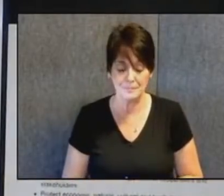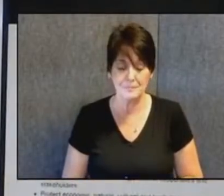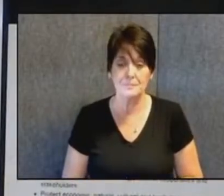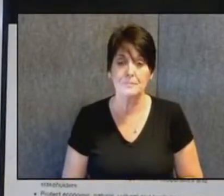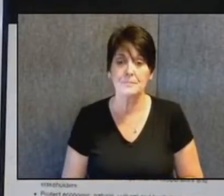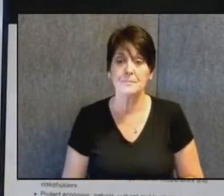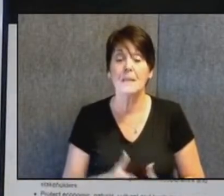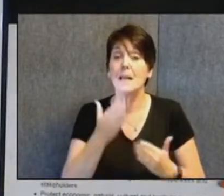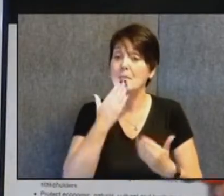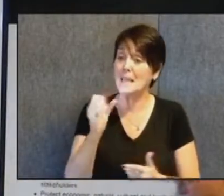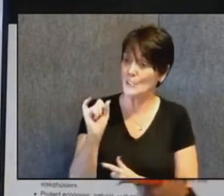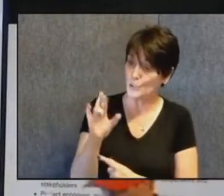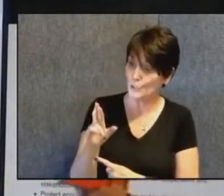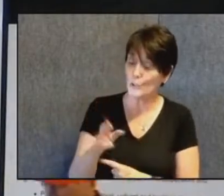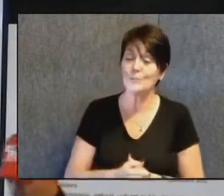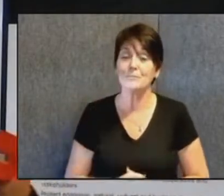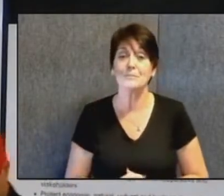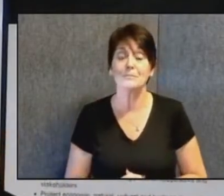Thank you, sir.